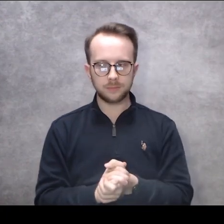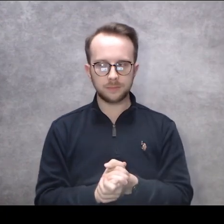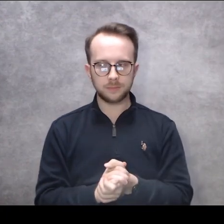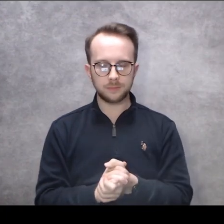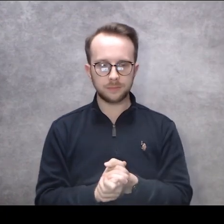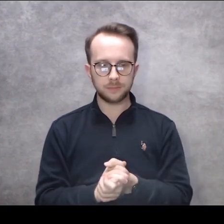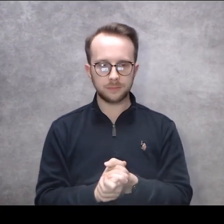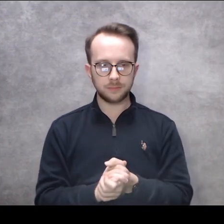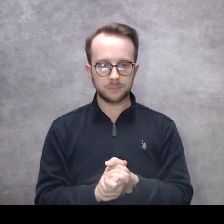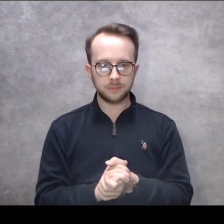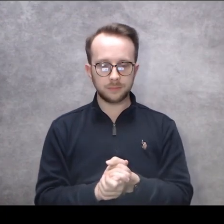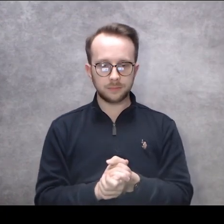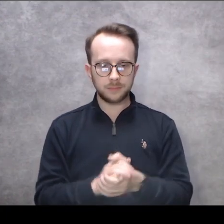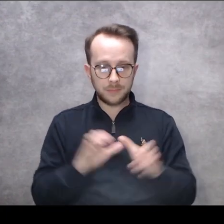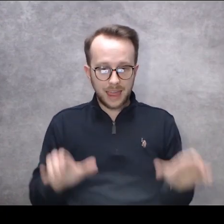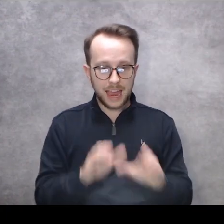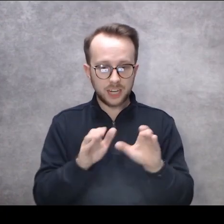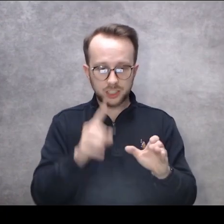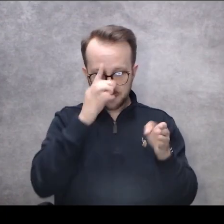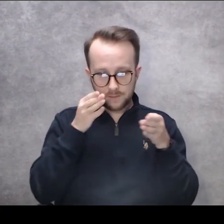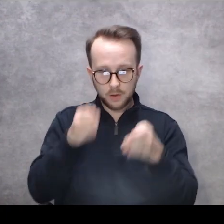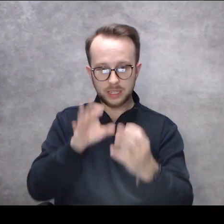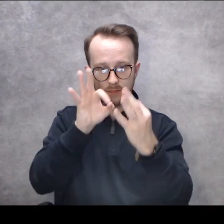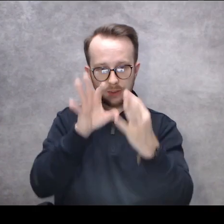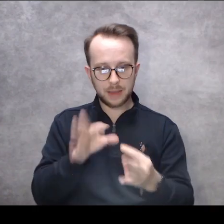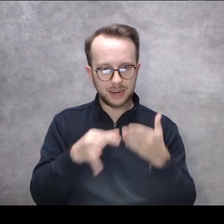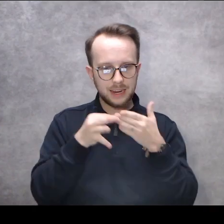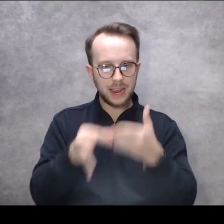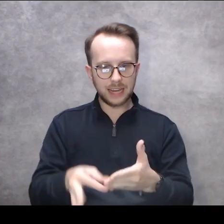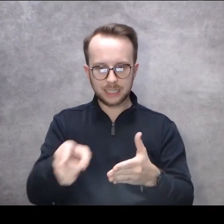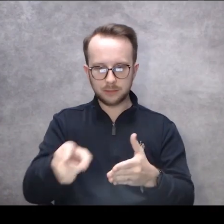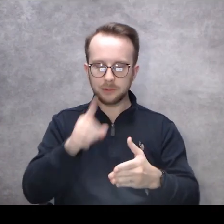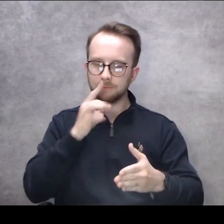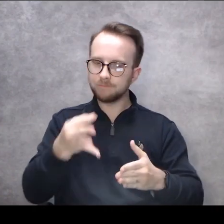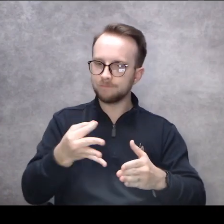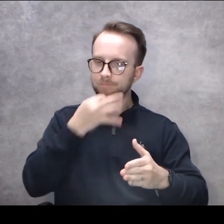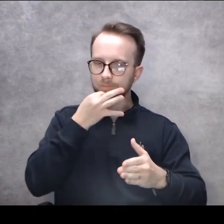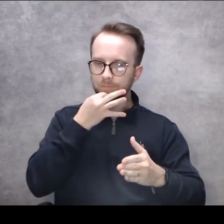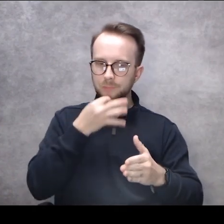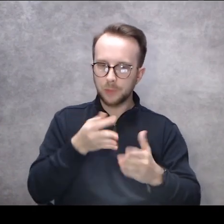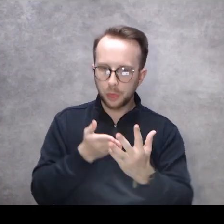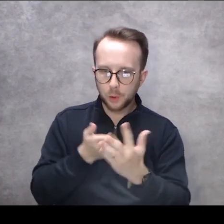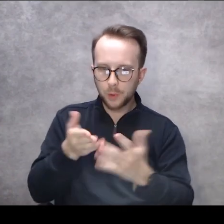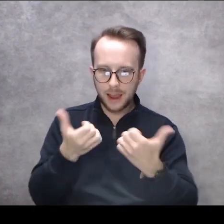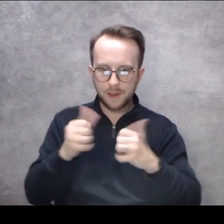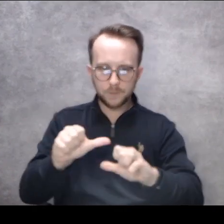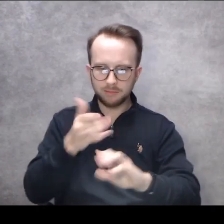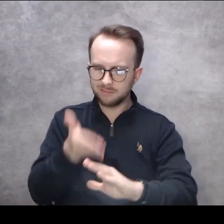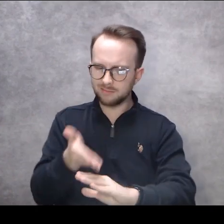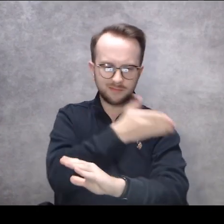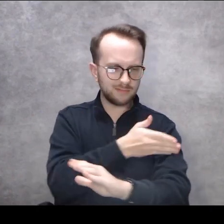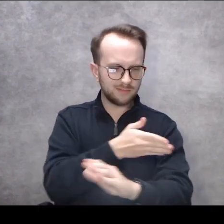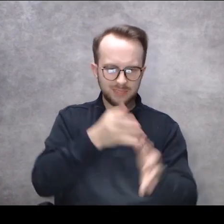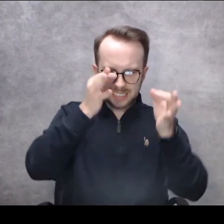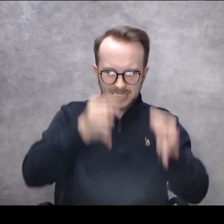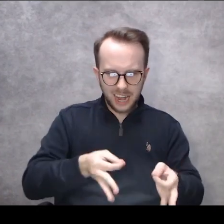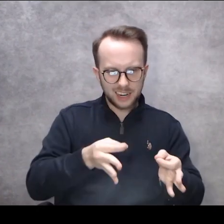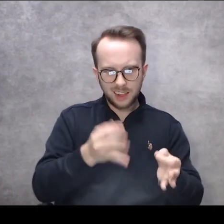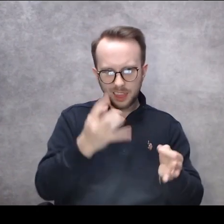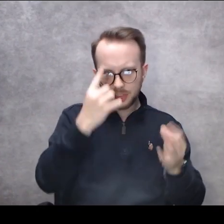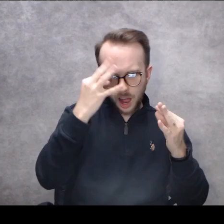Action-oriented feedback guides learners toward mastery through effort, rather than a predetermined thought about performance or